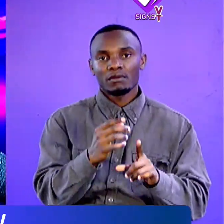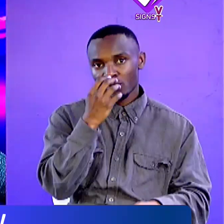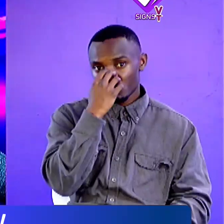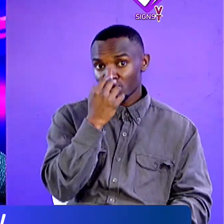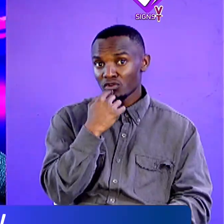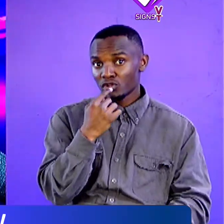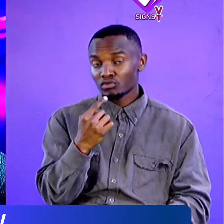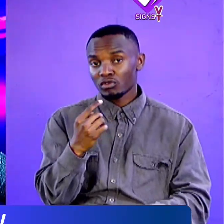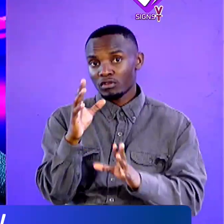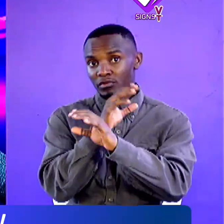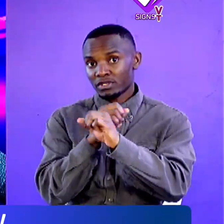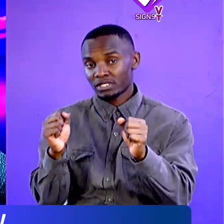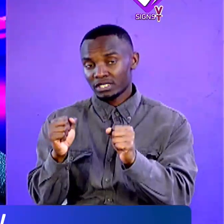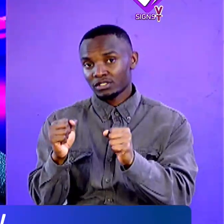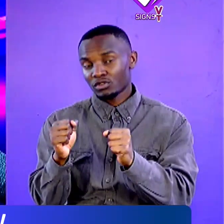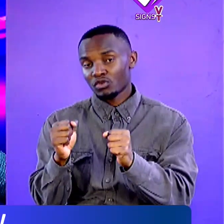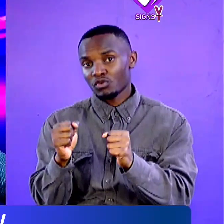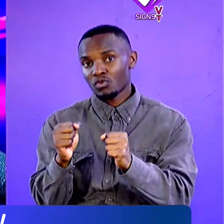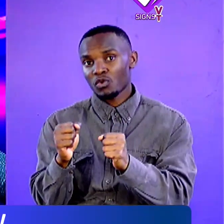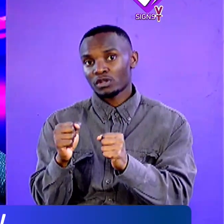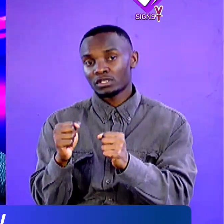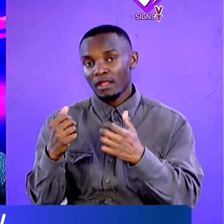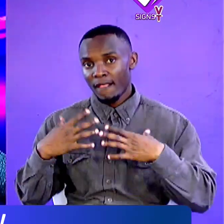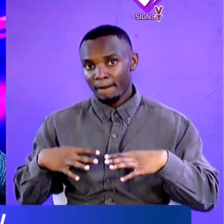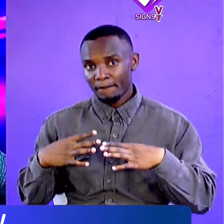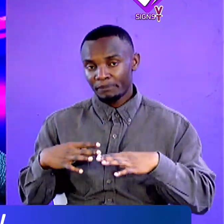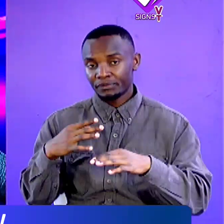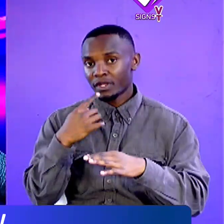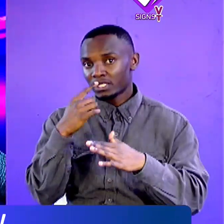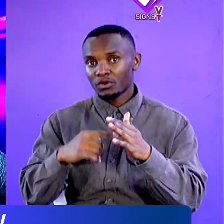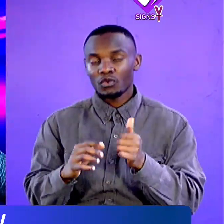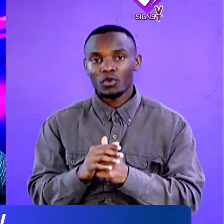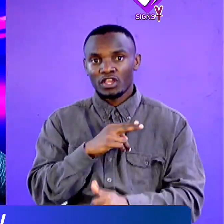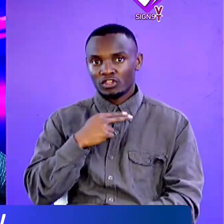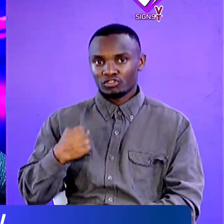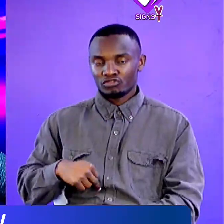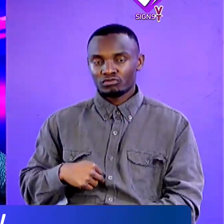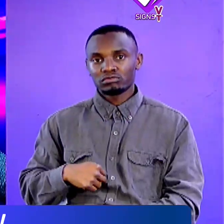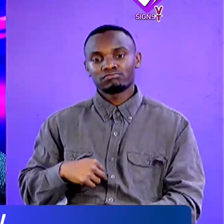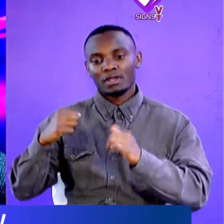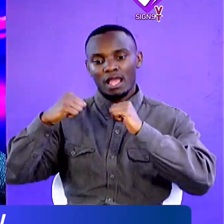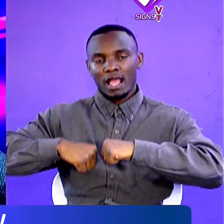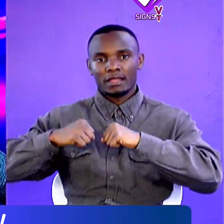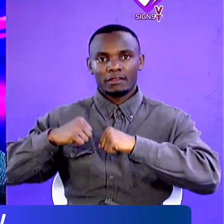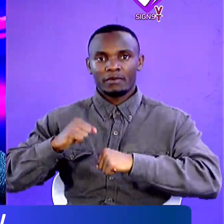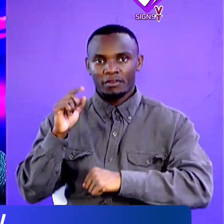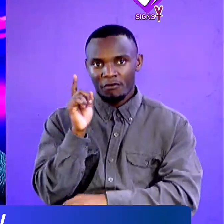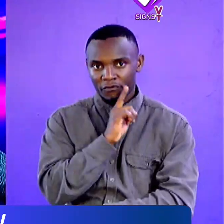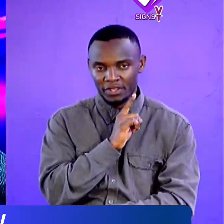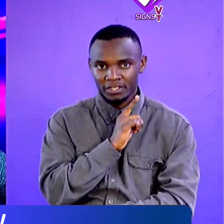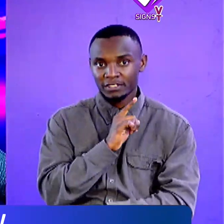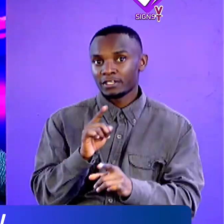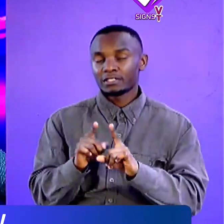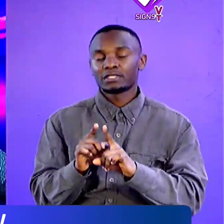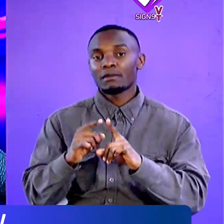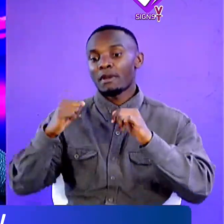a high-level agreement had been concluded with Chinese authorities following sustained bilateral discussions. And the